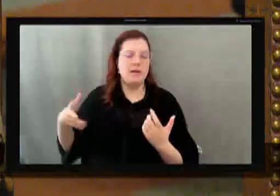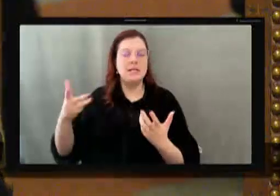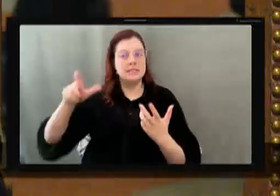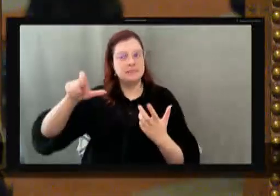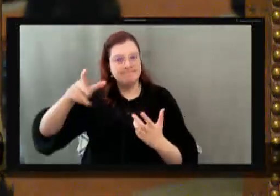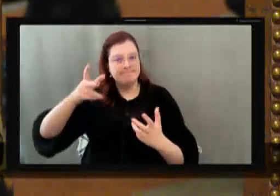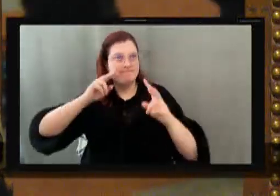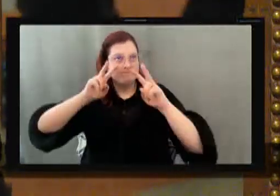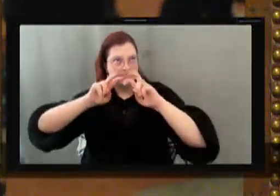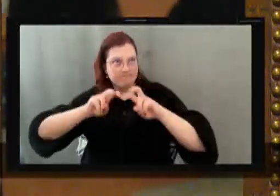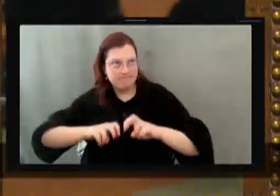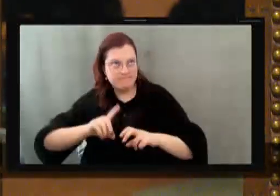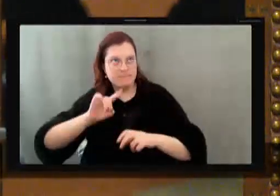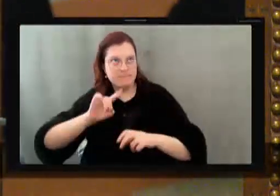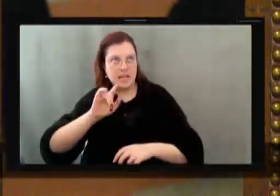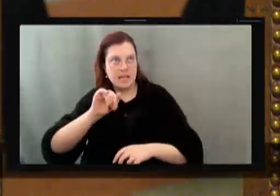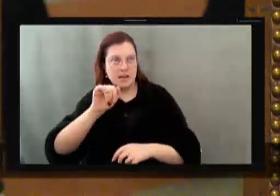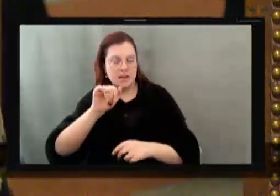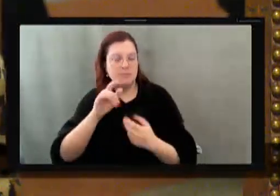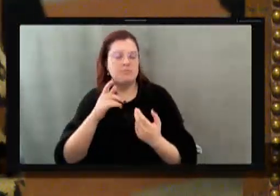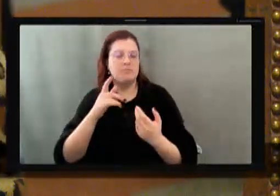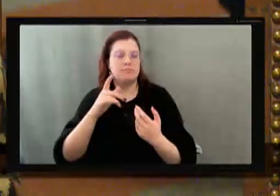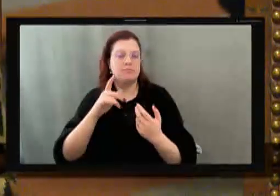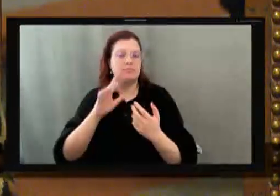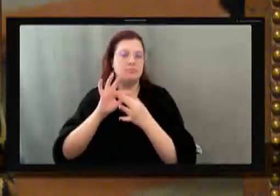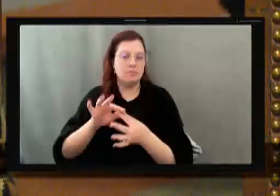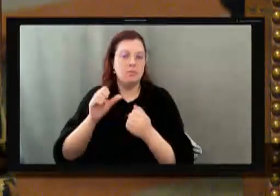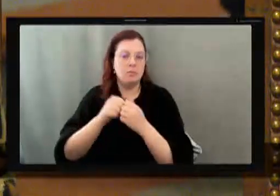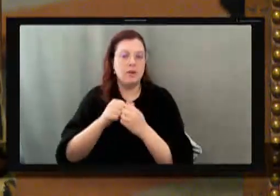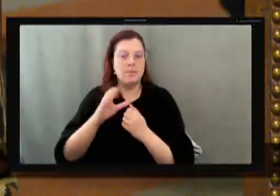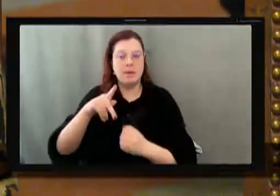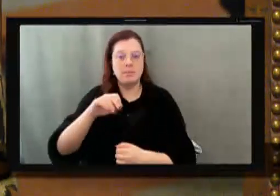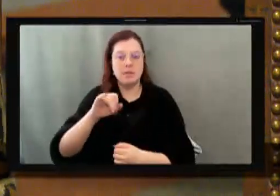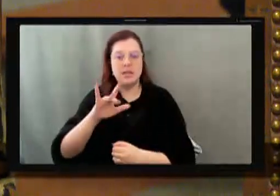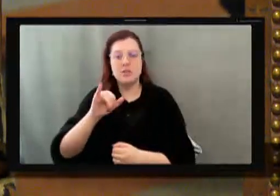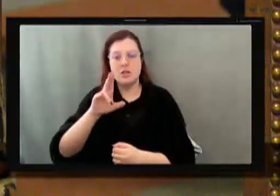of crash severity in addition to population variables like what you're describing.